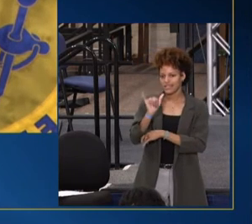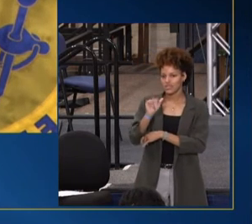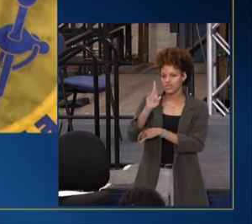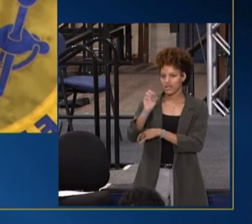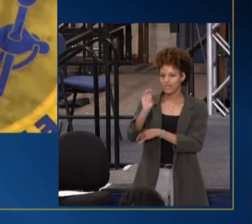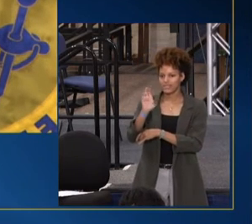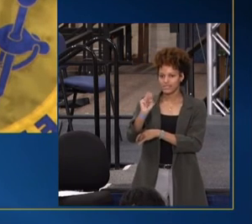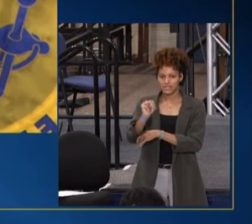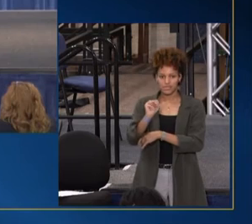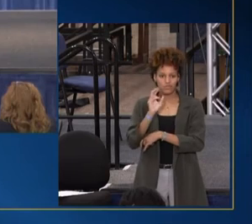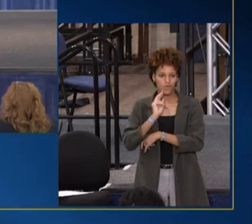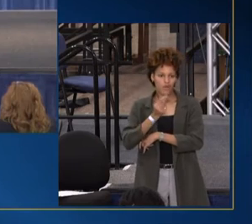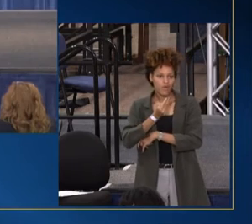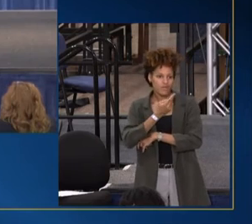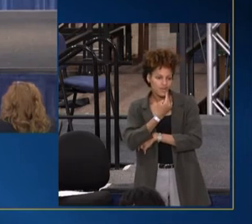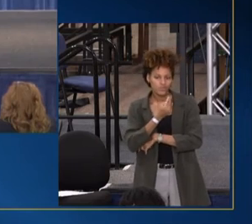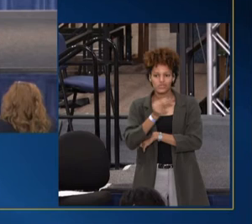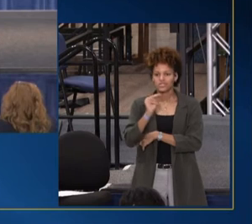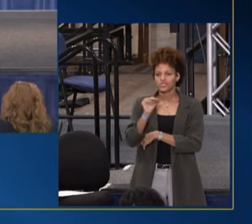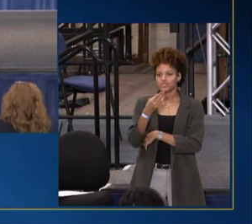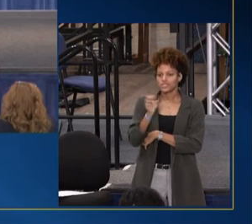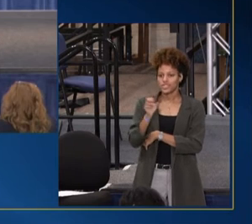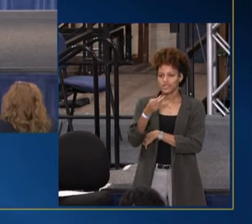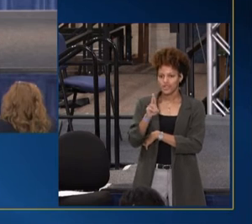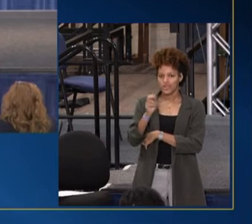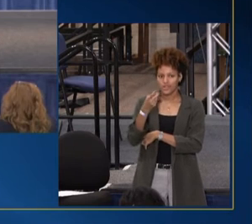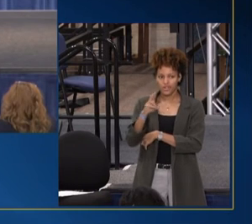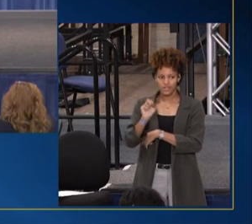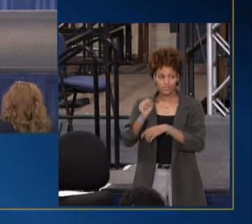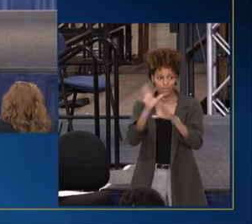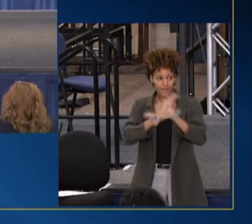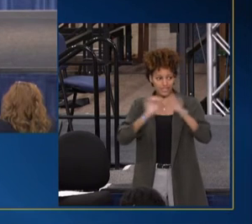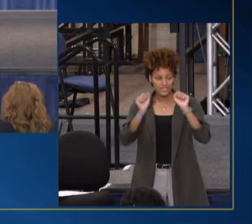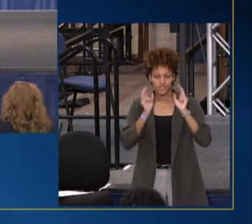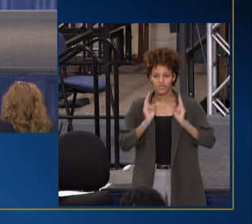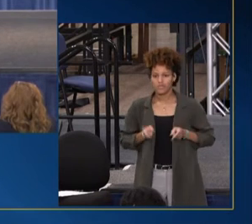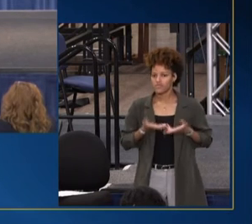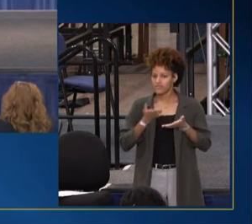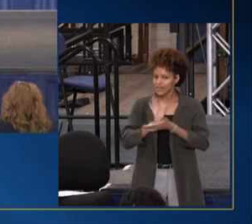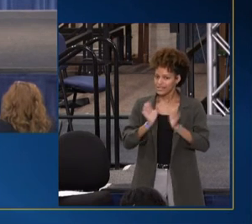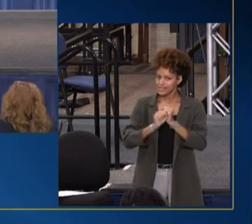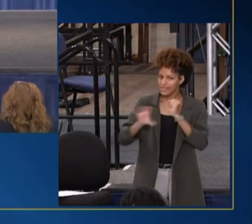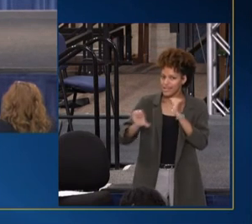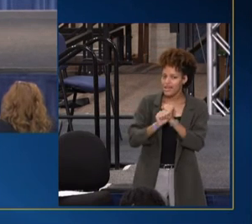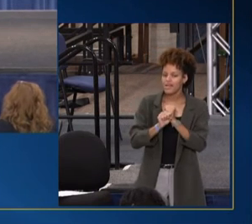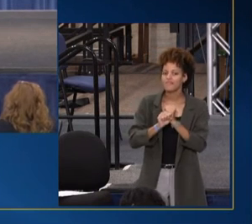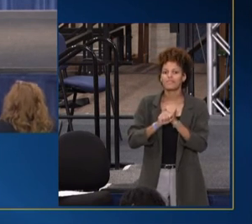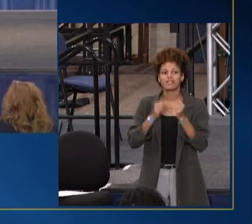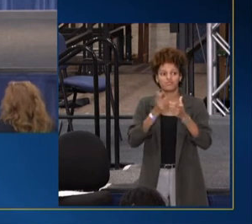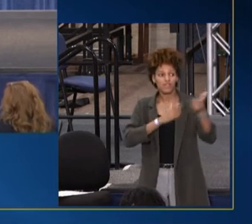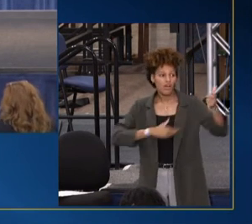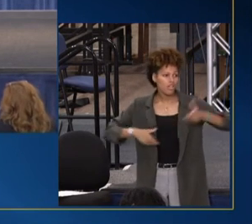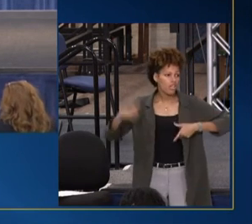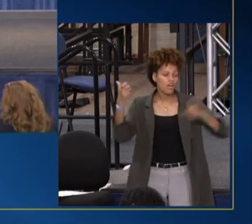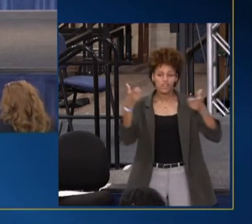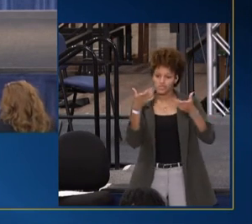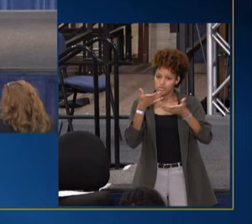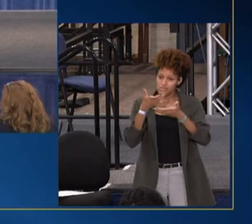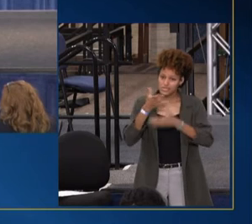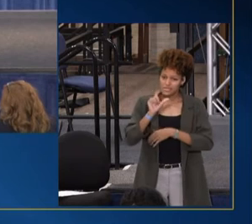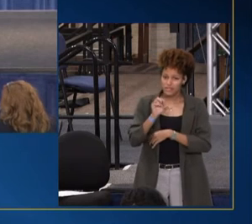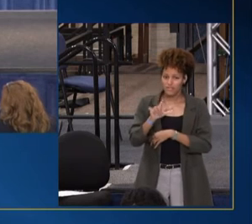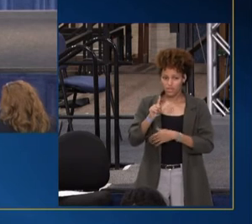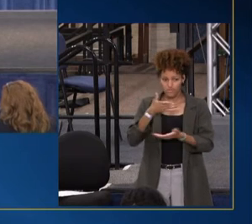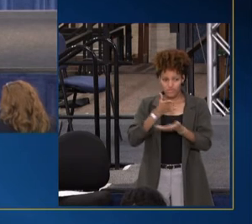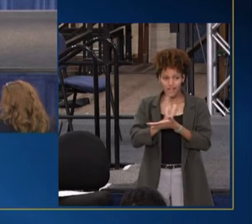her pronouns, and she is the president of the Human Rights Campaign, the largest LGBTQI plus civil rights advocacy organization